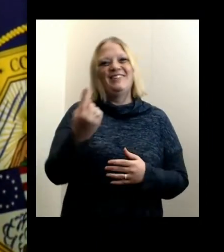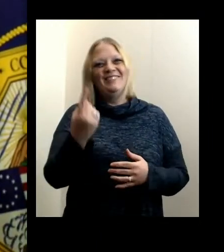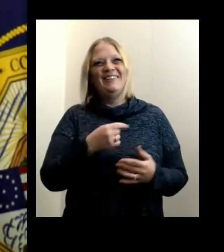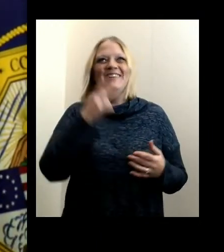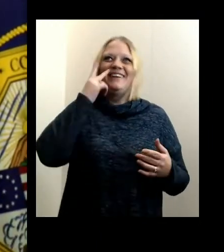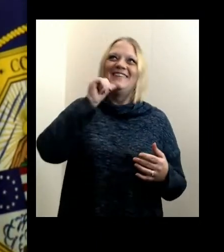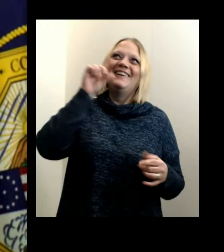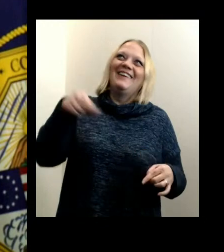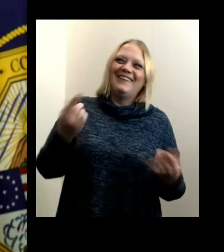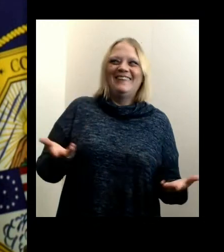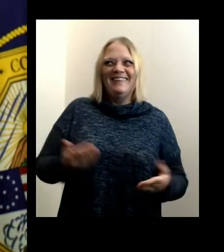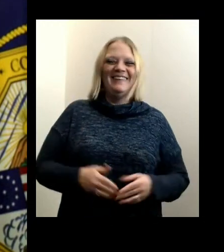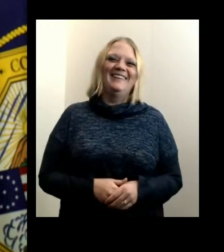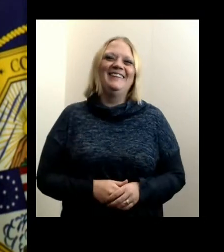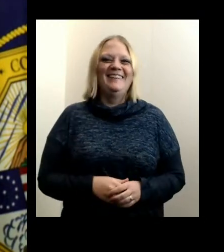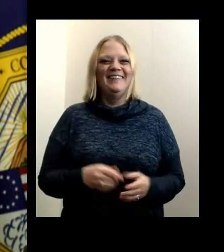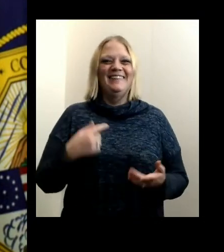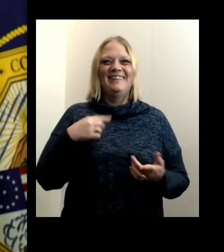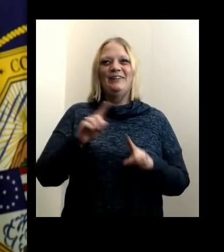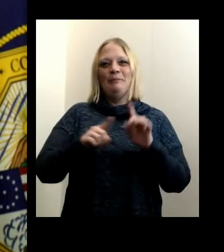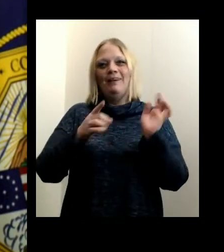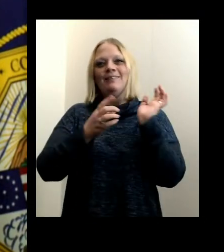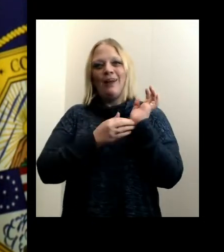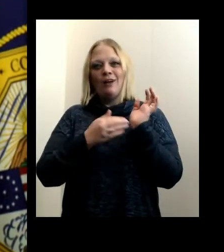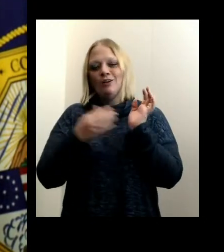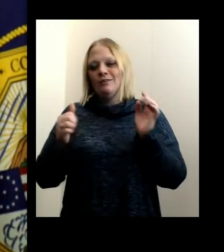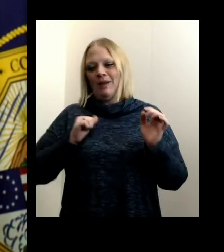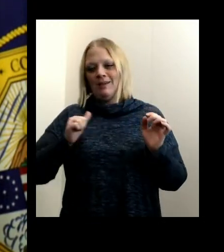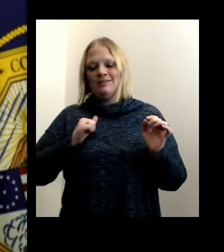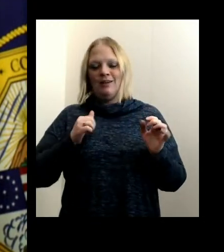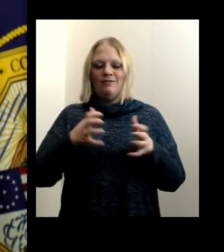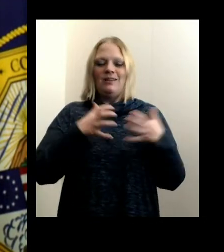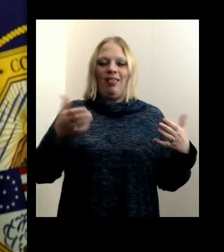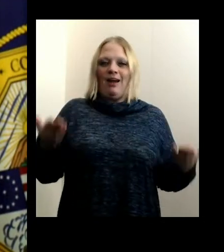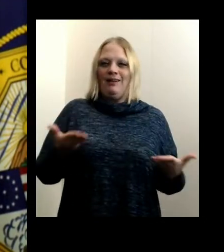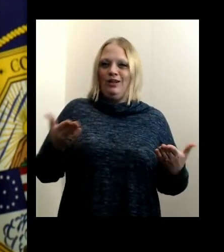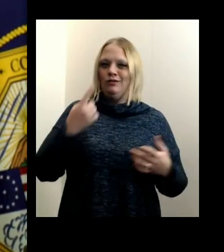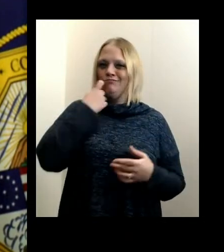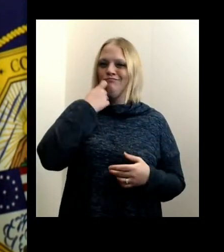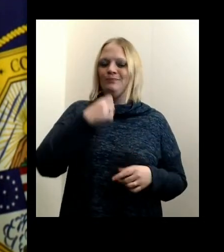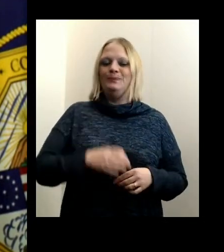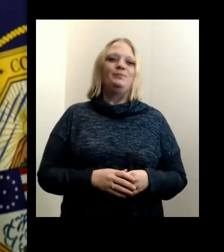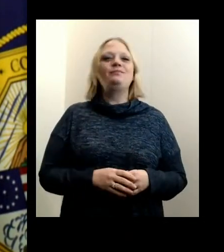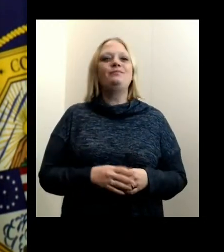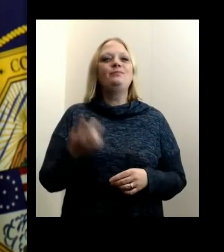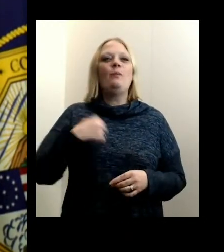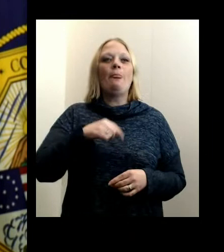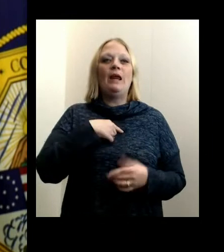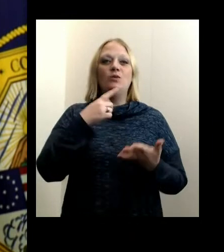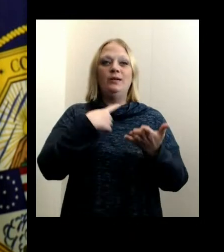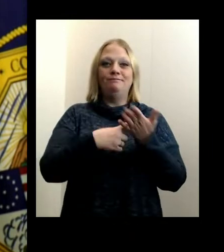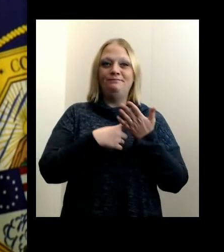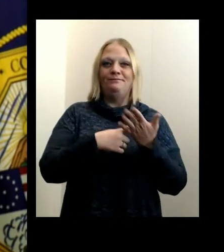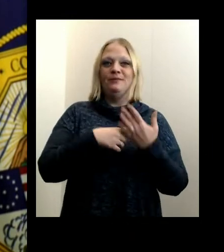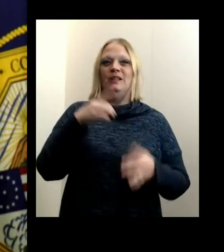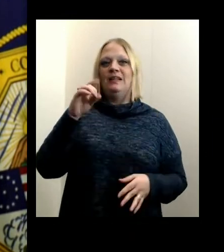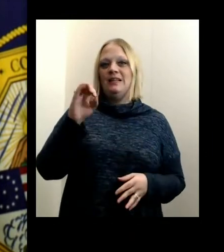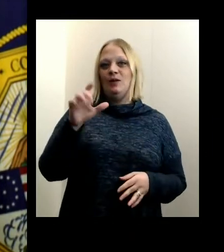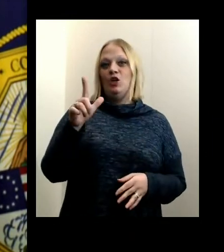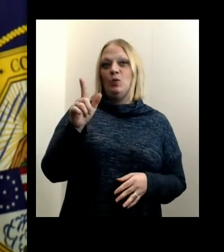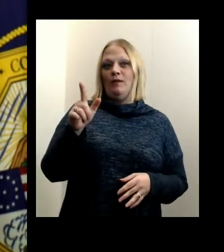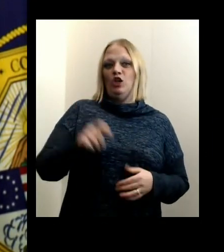not always here, but Dr. Burstein and I have been here a lot lately. As we go through the update for December